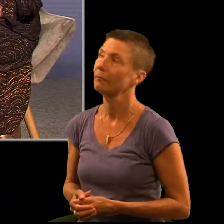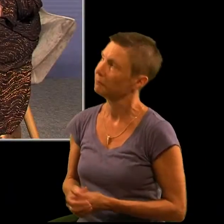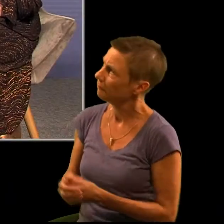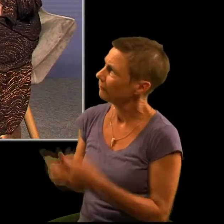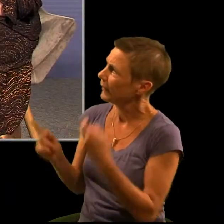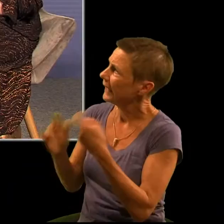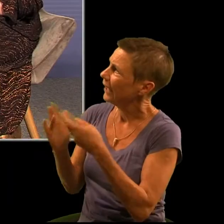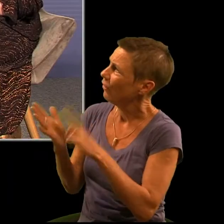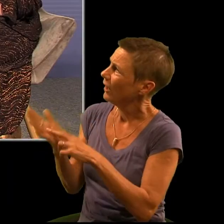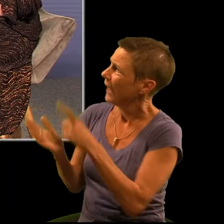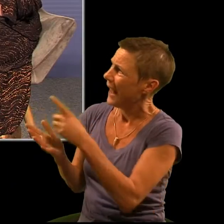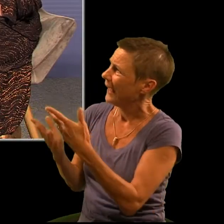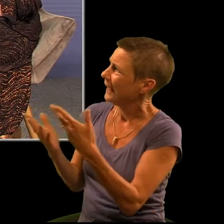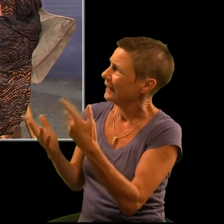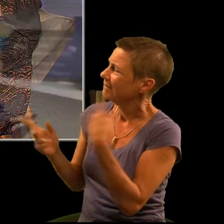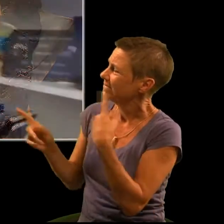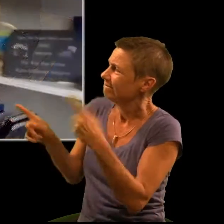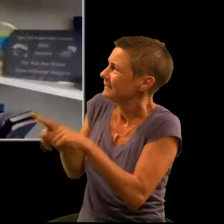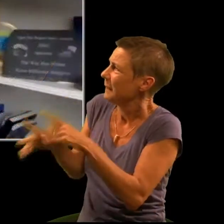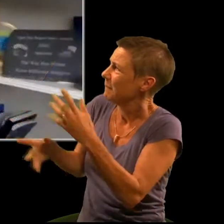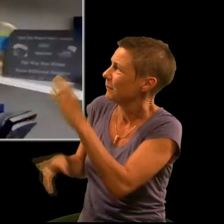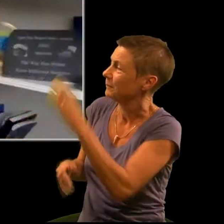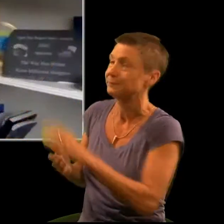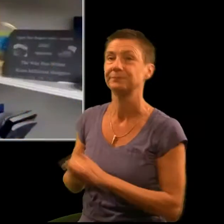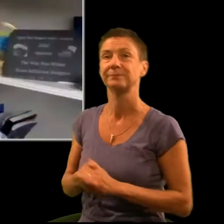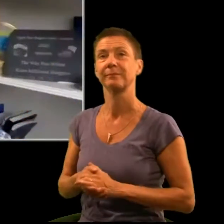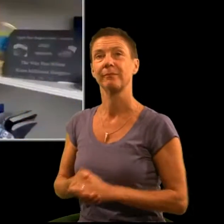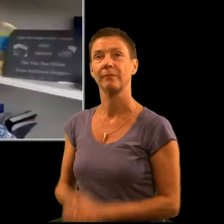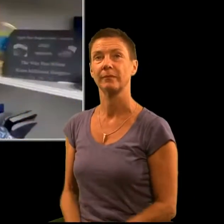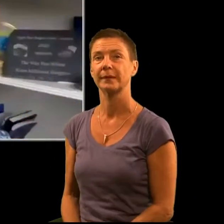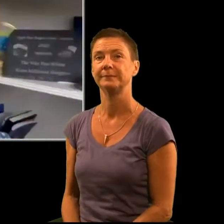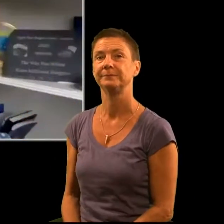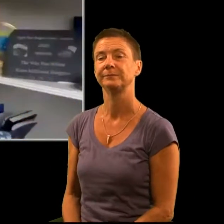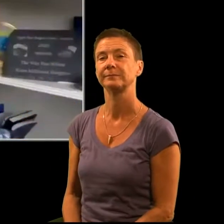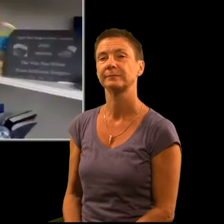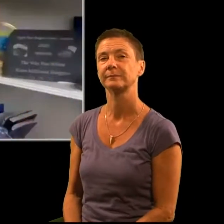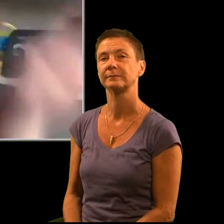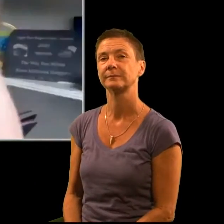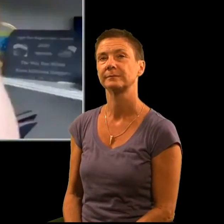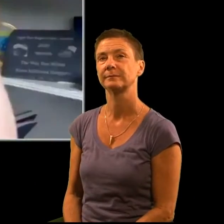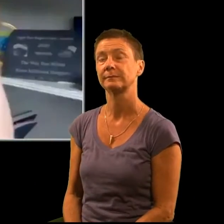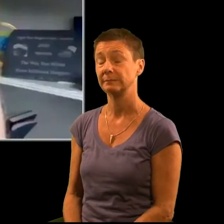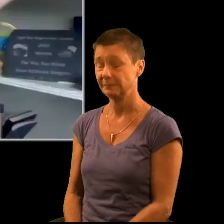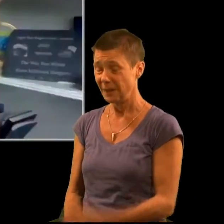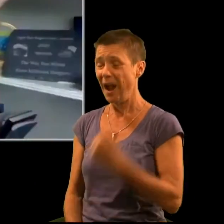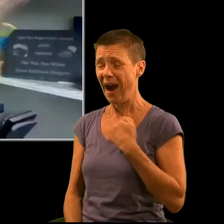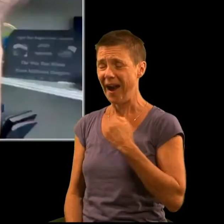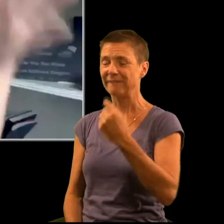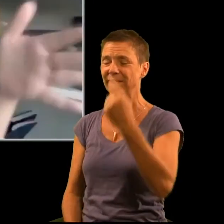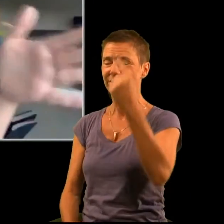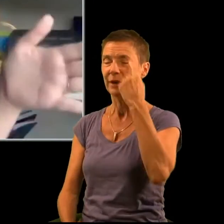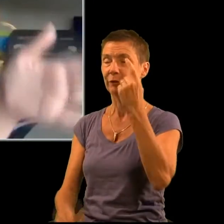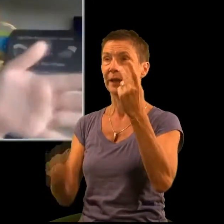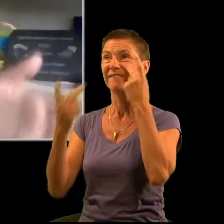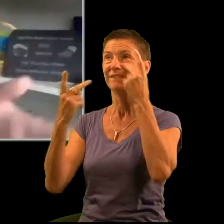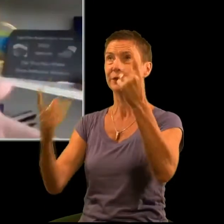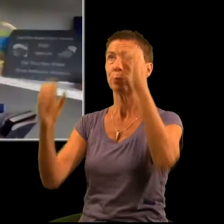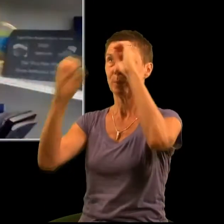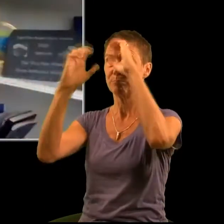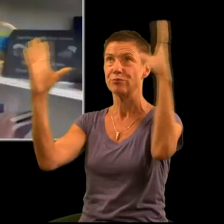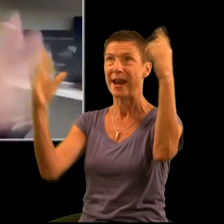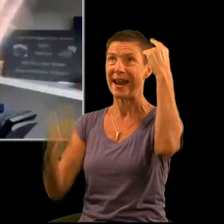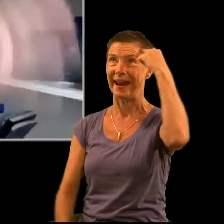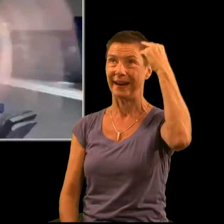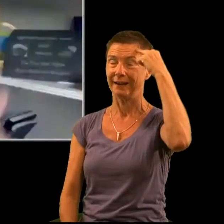could I ask you the same question? I also have a very visual brain without the skill to translate